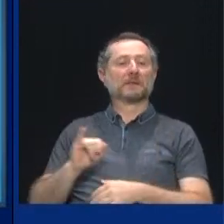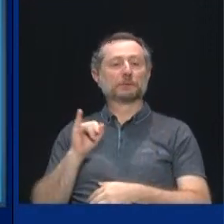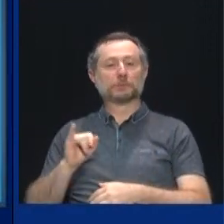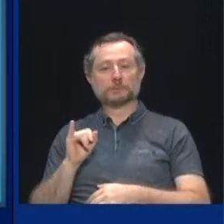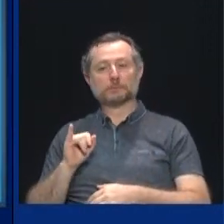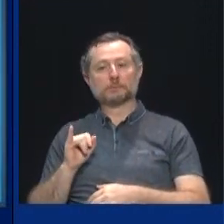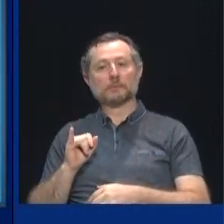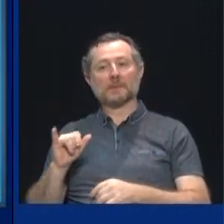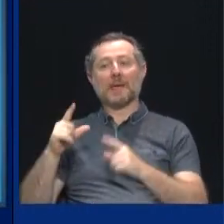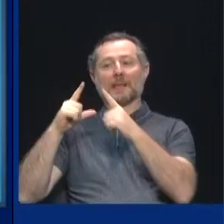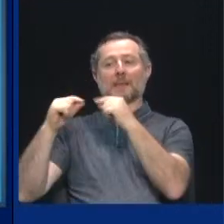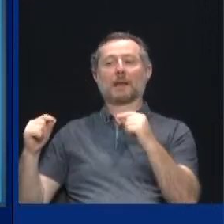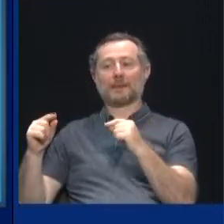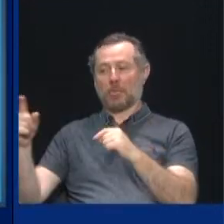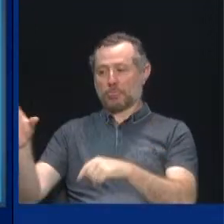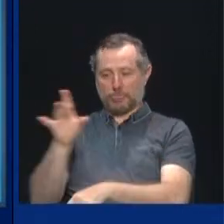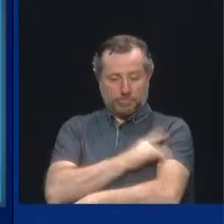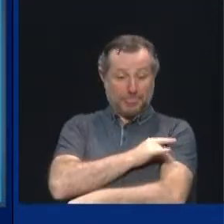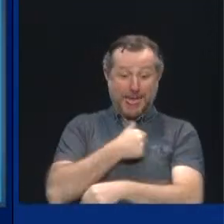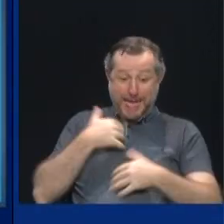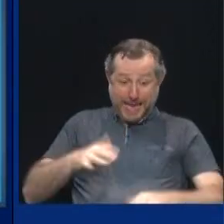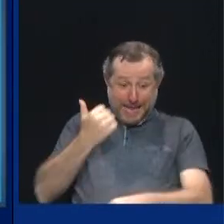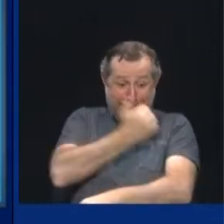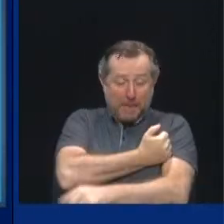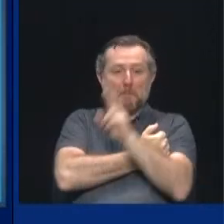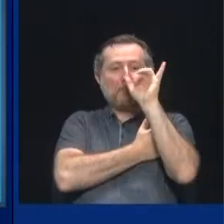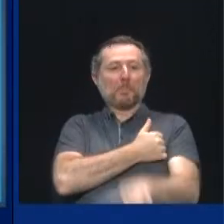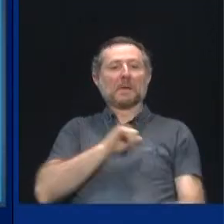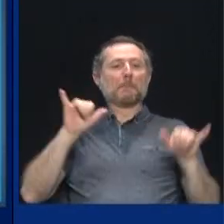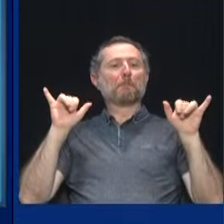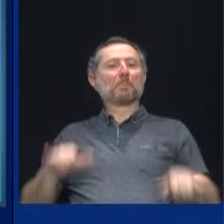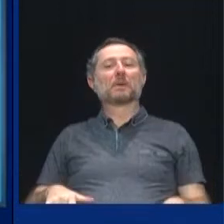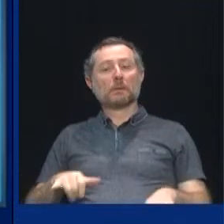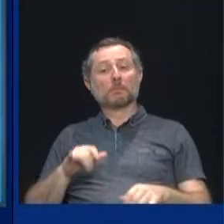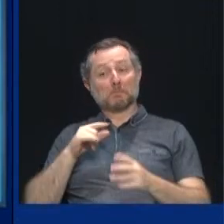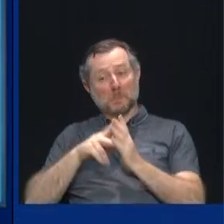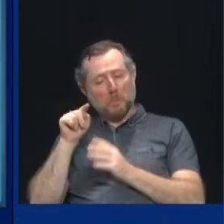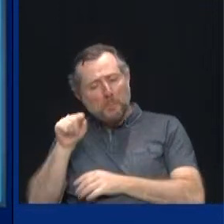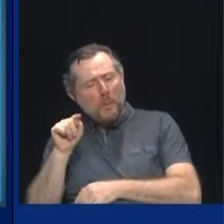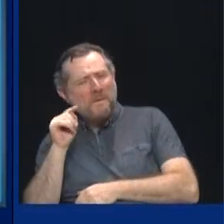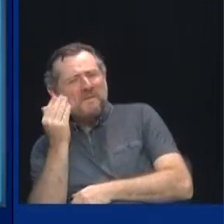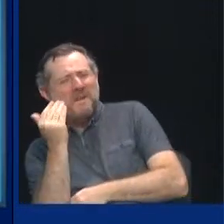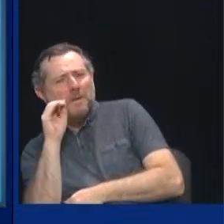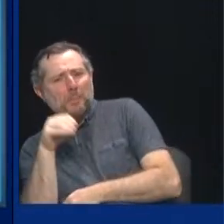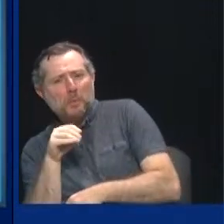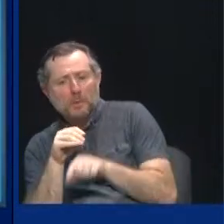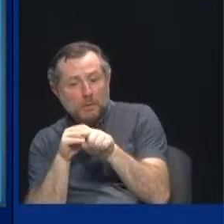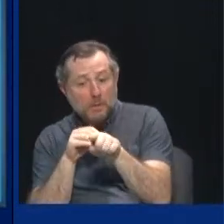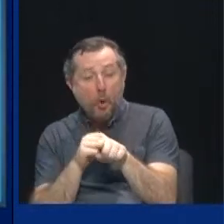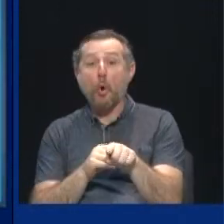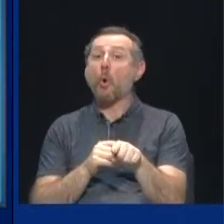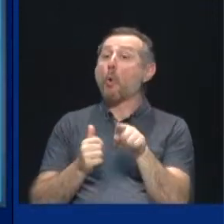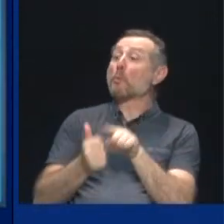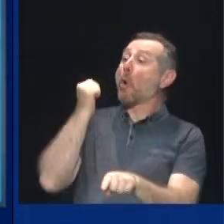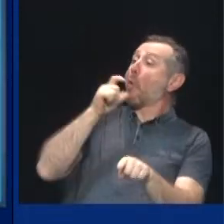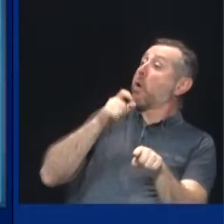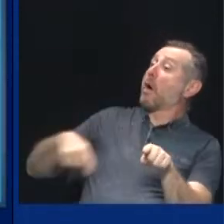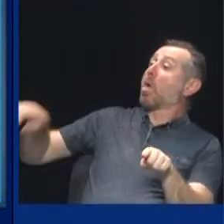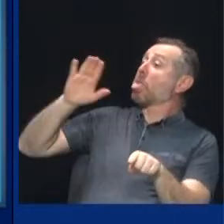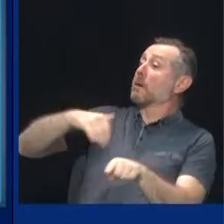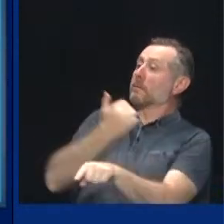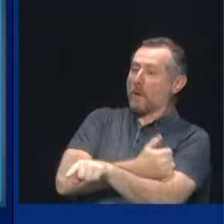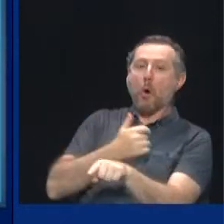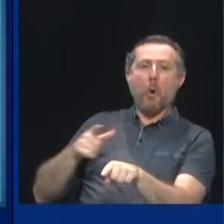variant. Think about that. Only 0.15 of the people who received the vaccines.